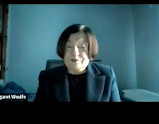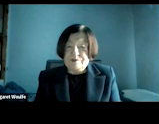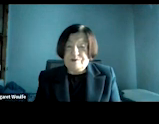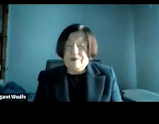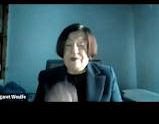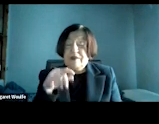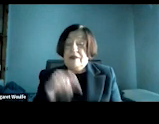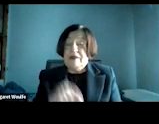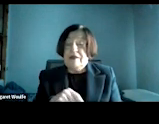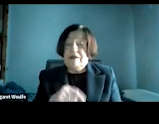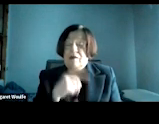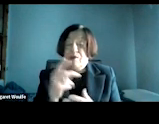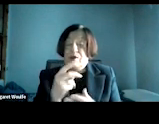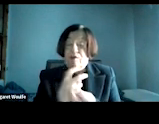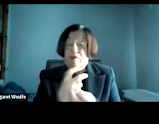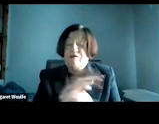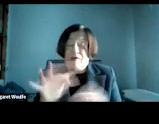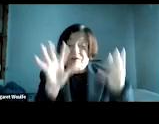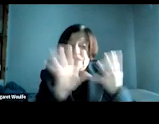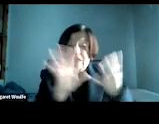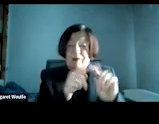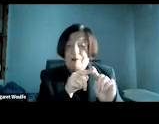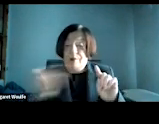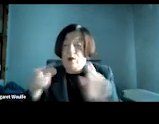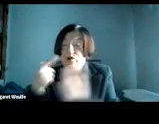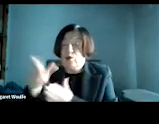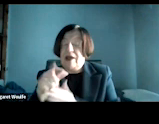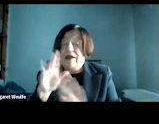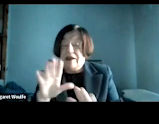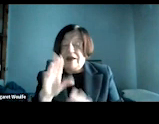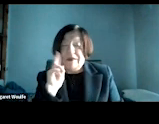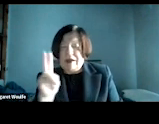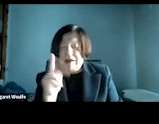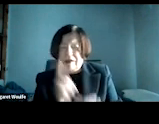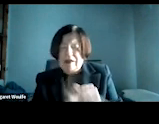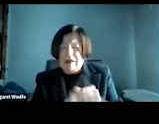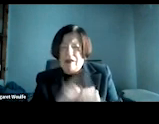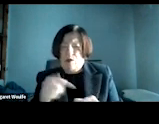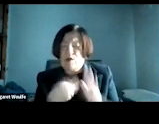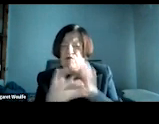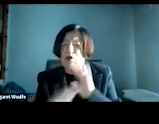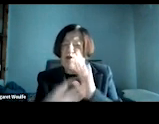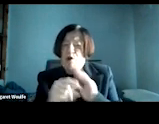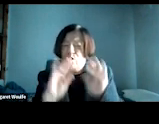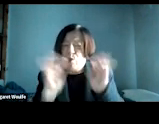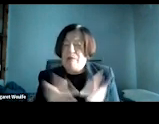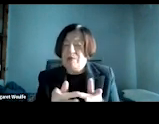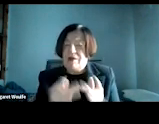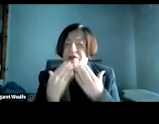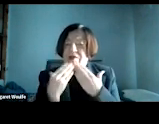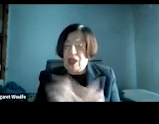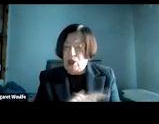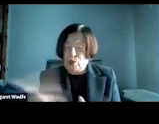This session will be run from 10 a.m. to noon, and please note again that we are recording this webinar. Thank you.